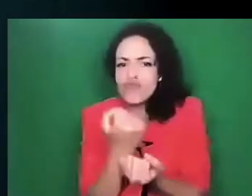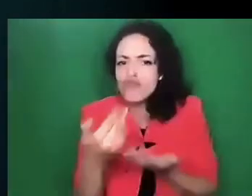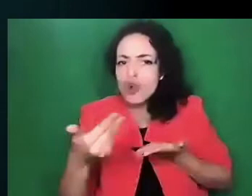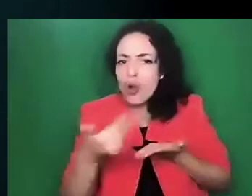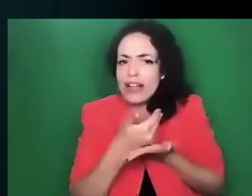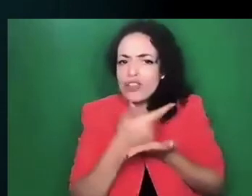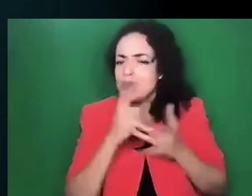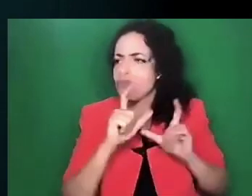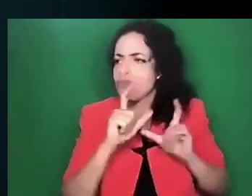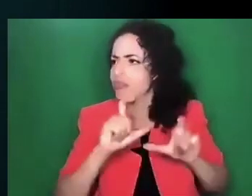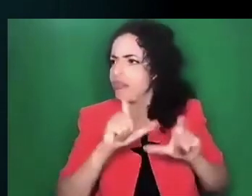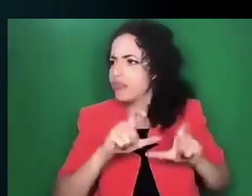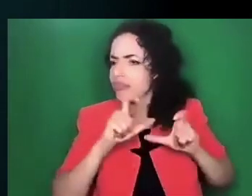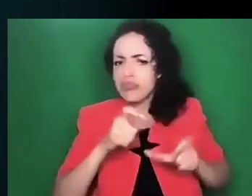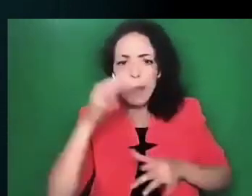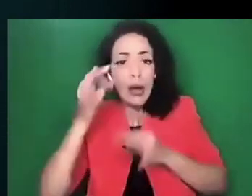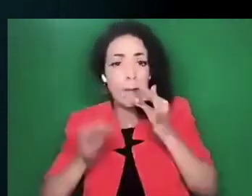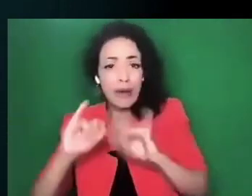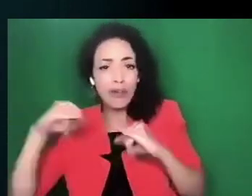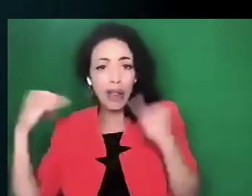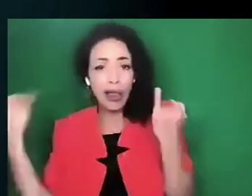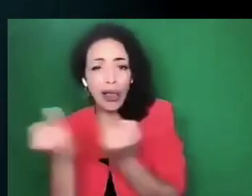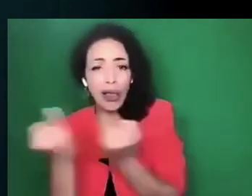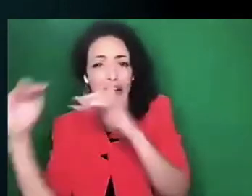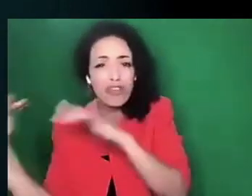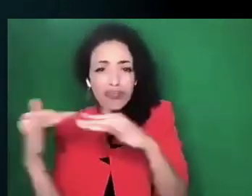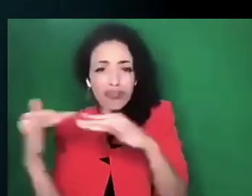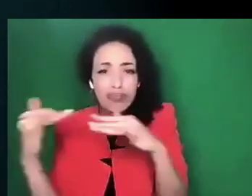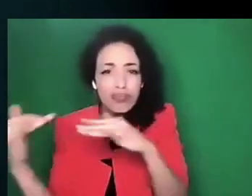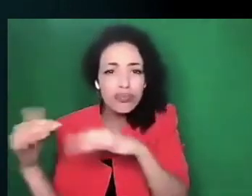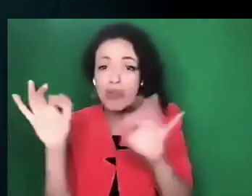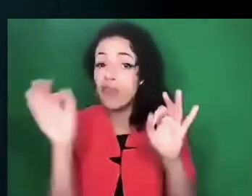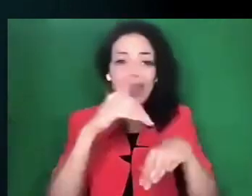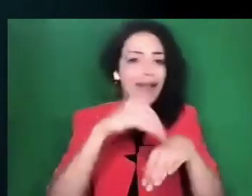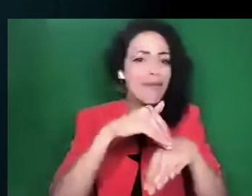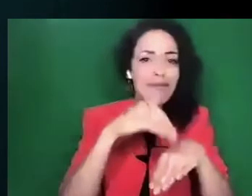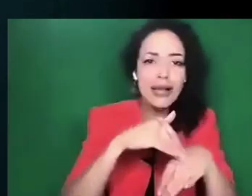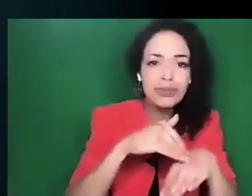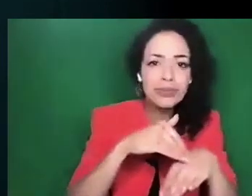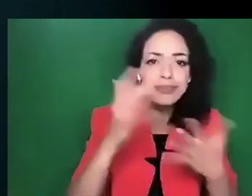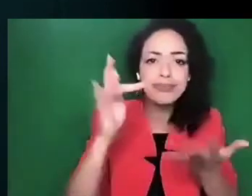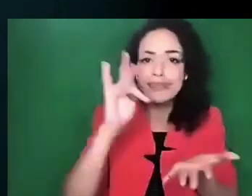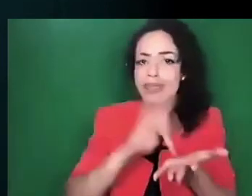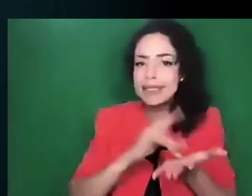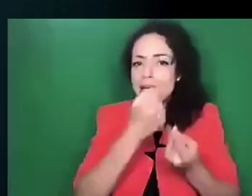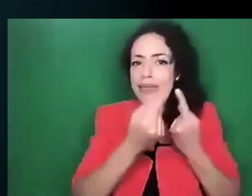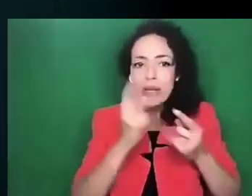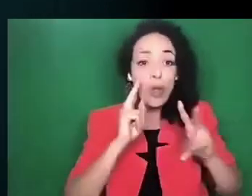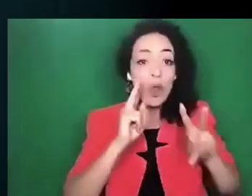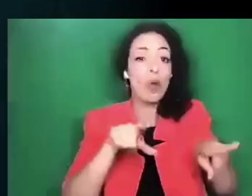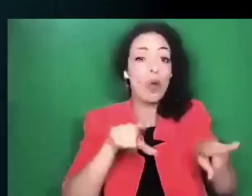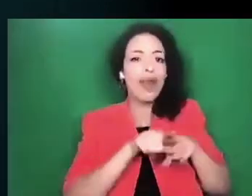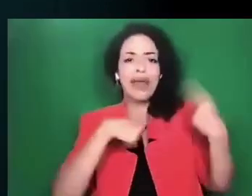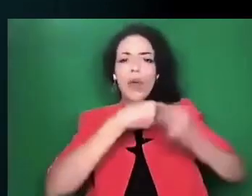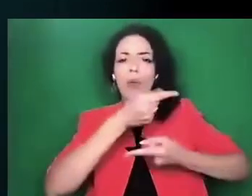turmoil. Usually, cities that seem, on the outside at least, to be protected from crisis and wars,